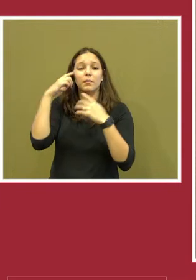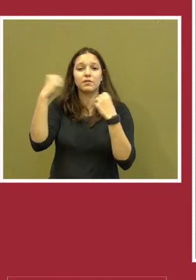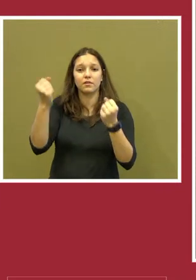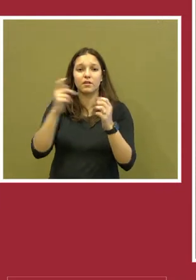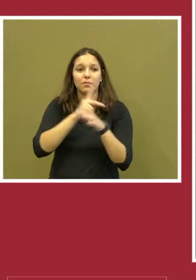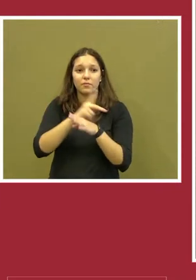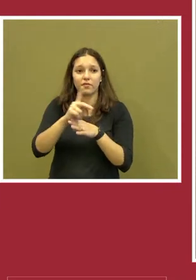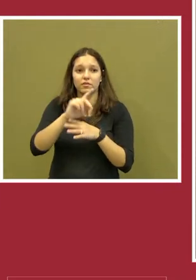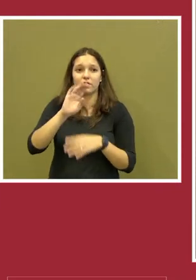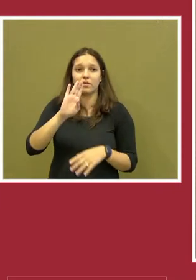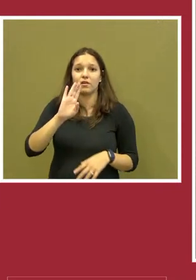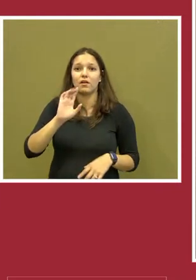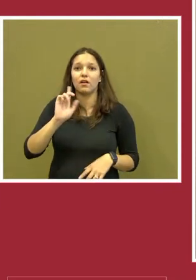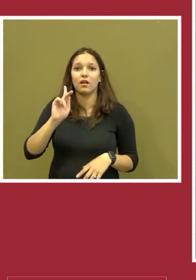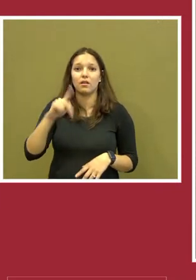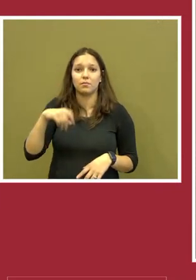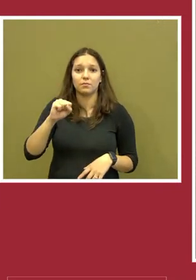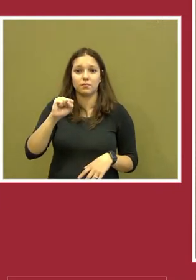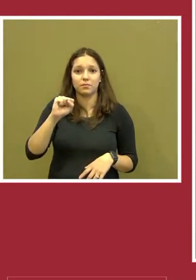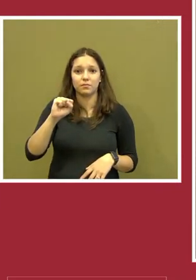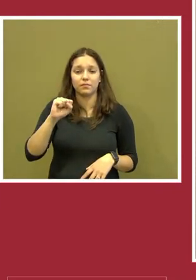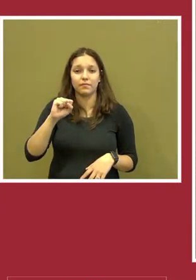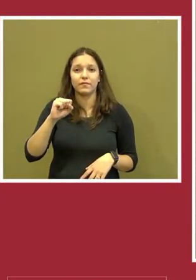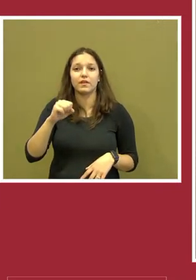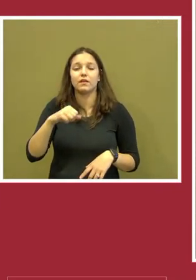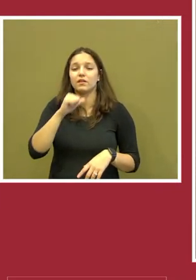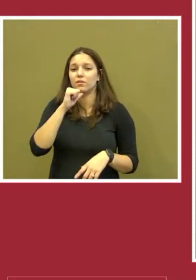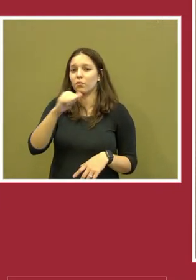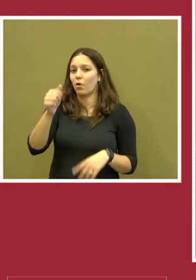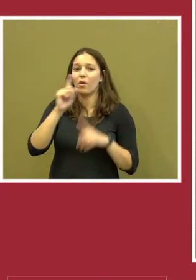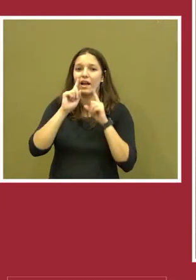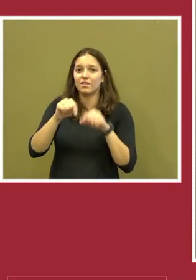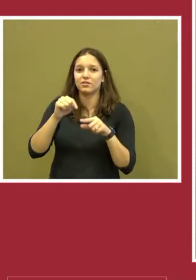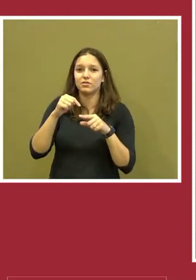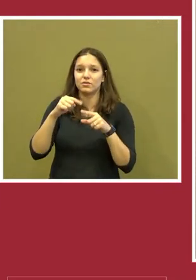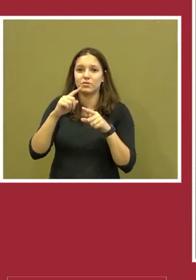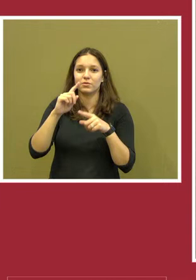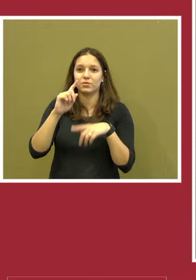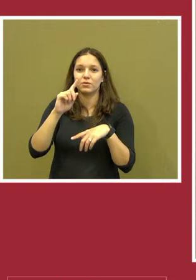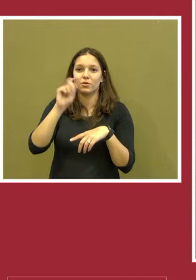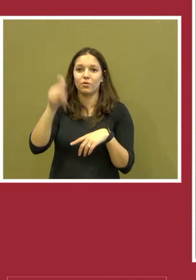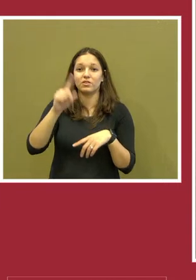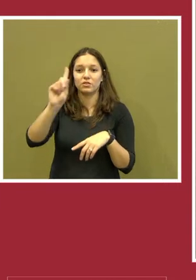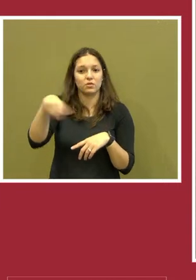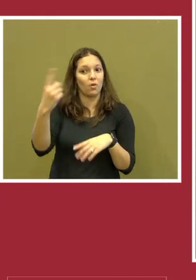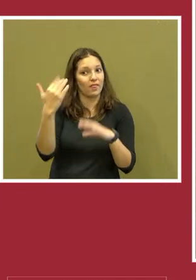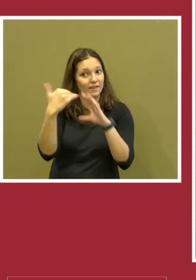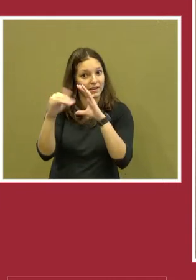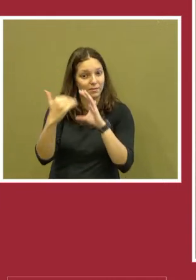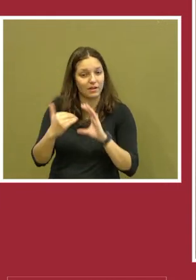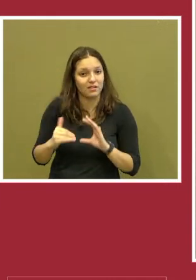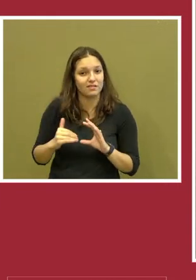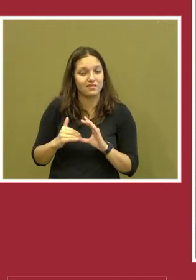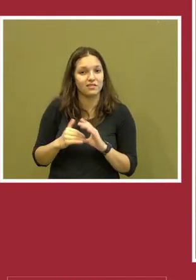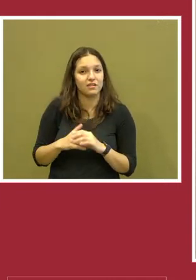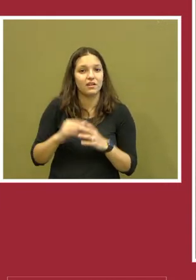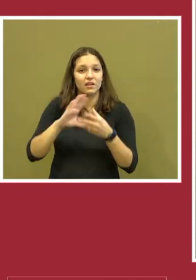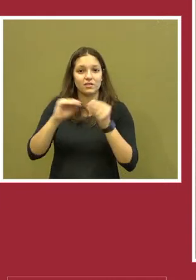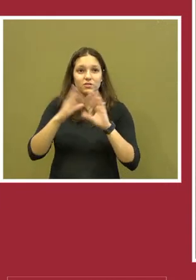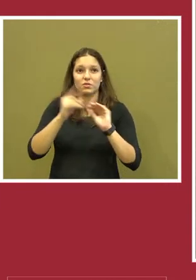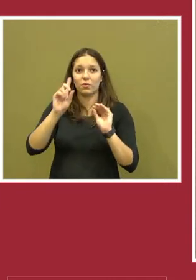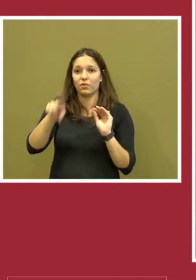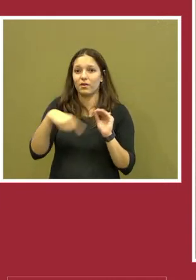interview, subsequently canceled and only would answer questions via email. This was not a hit piece. This was literally a story